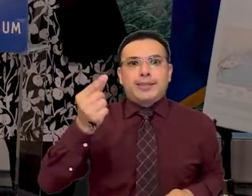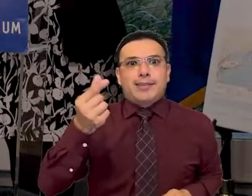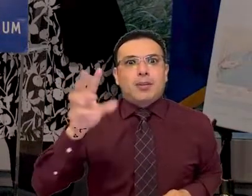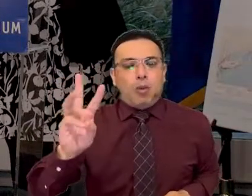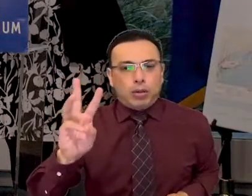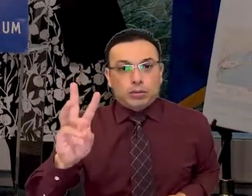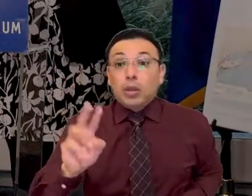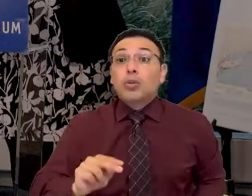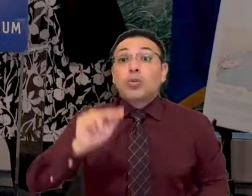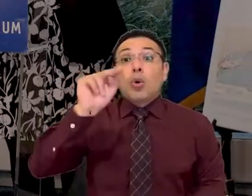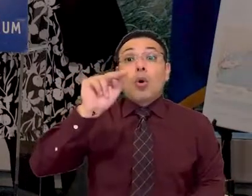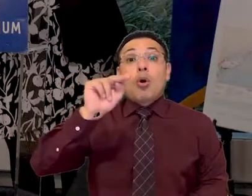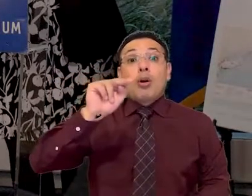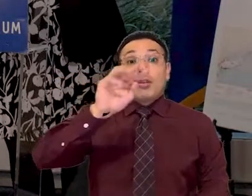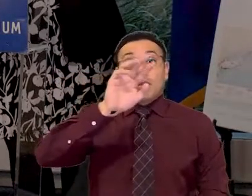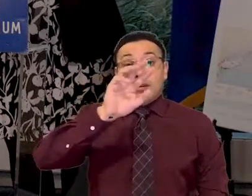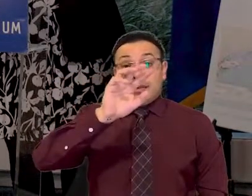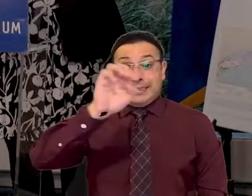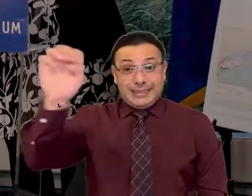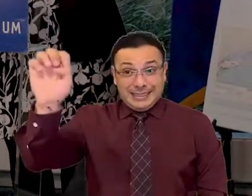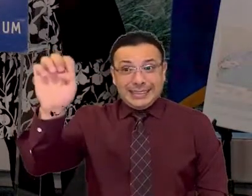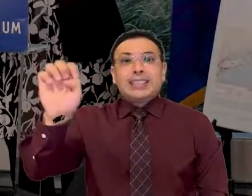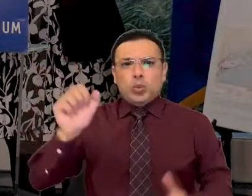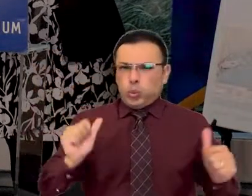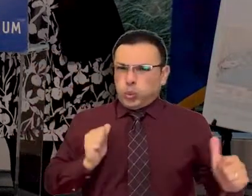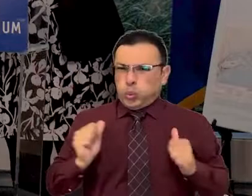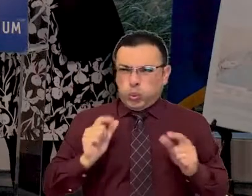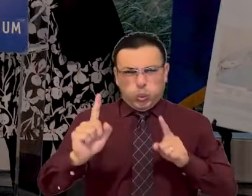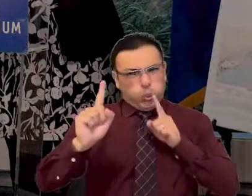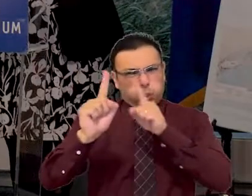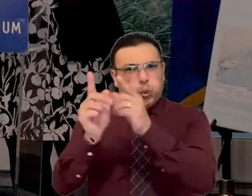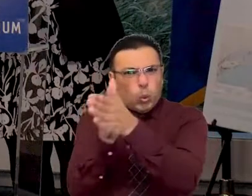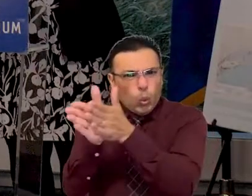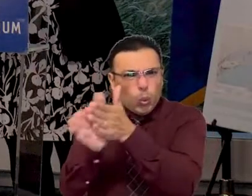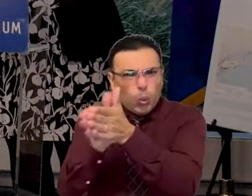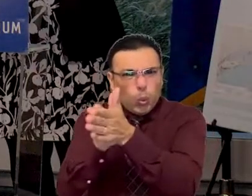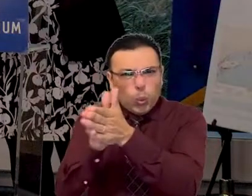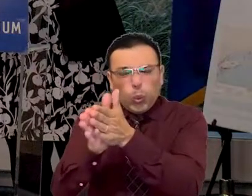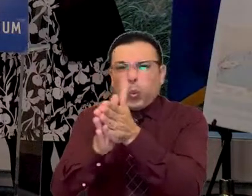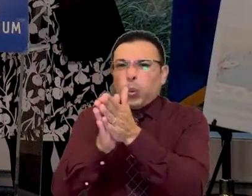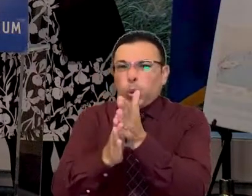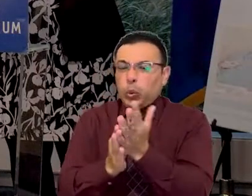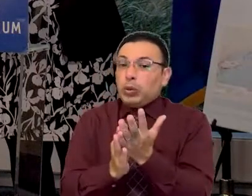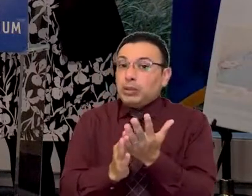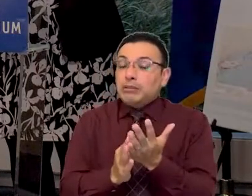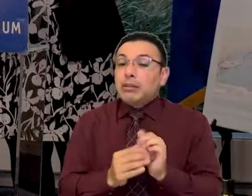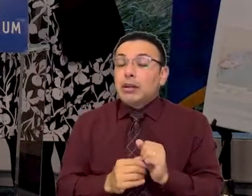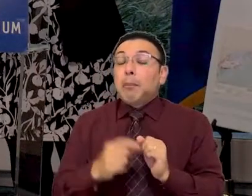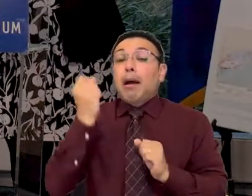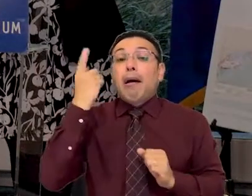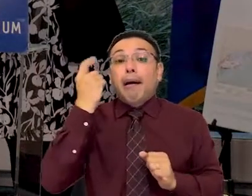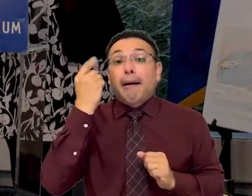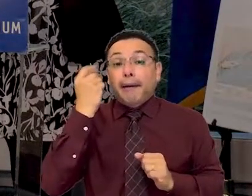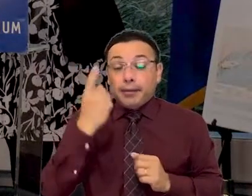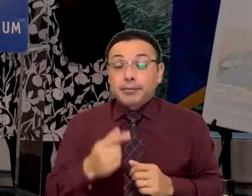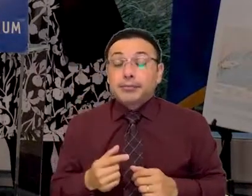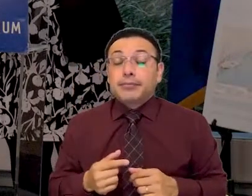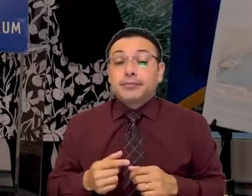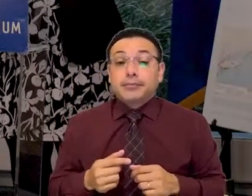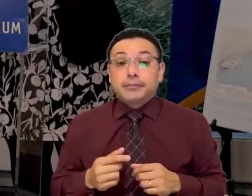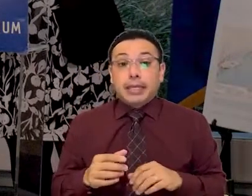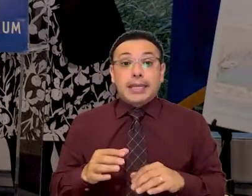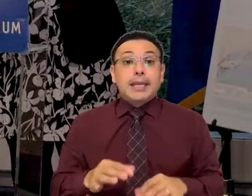ambitious clean energy goals across the states in the US. And we very much acknowledge that it's the important, support and action of